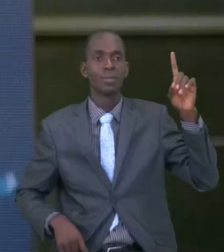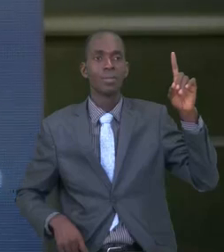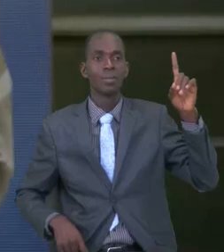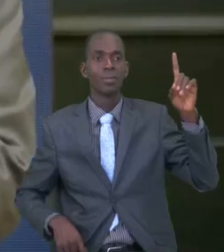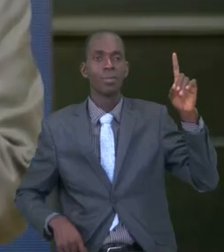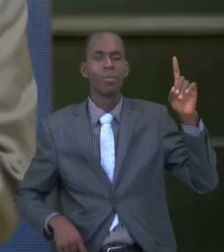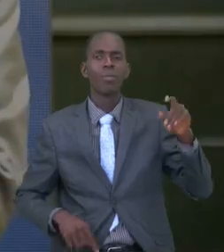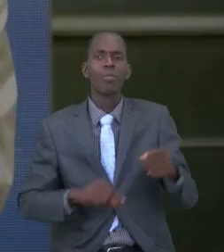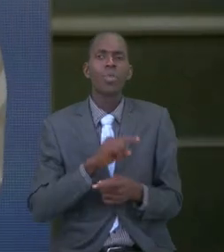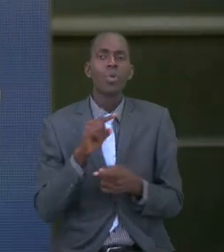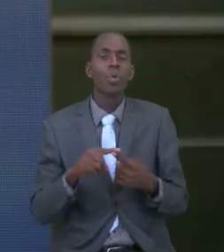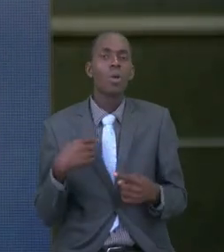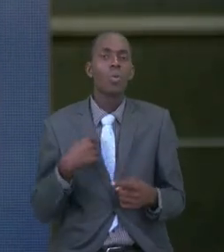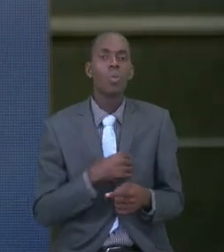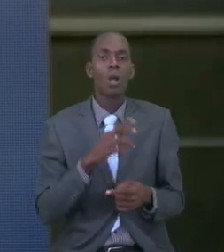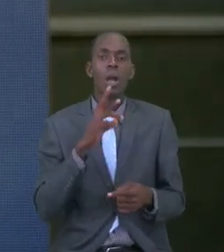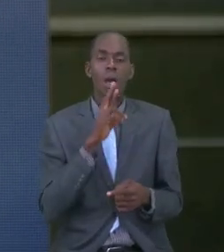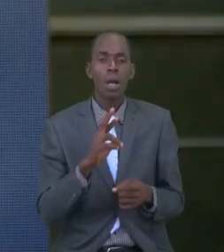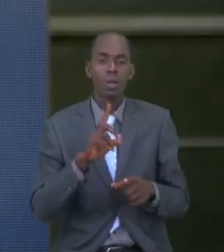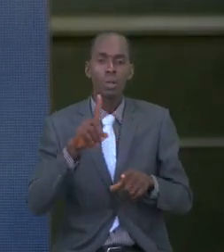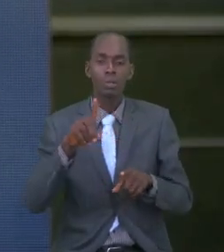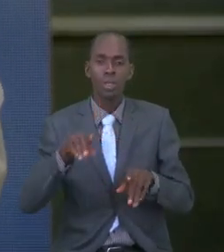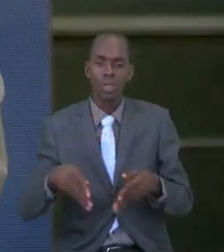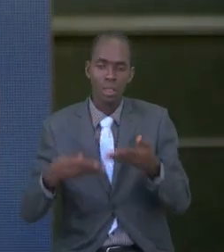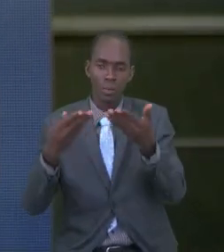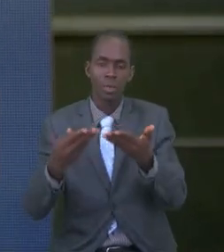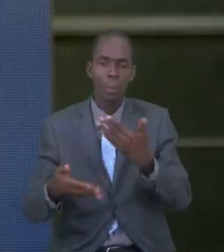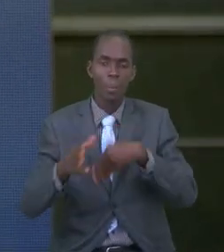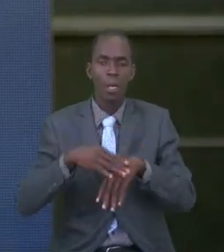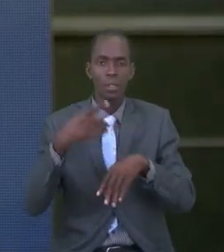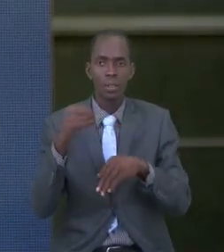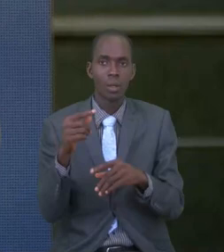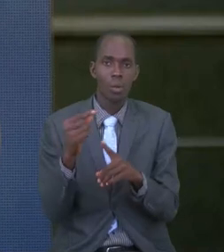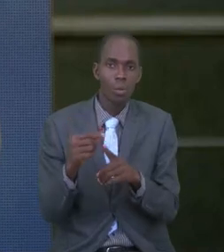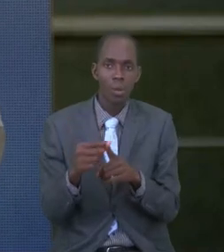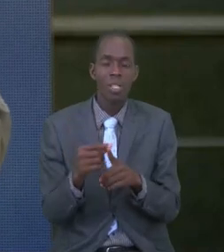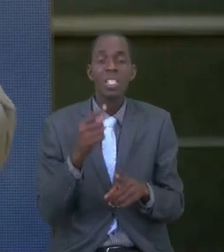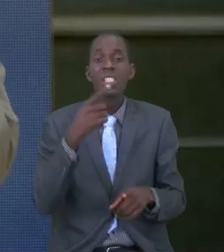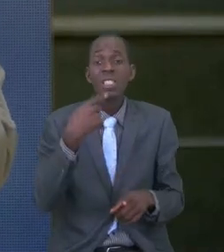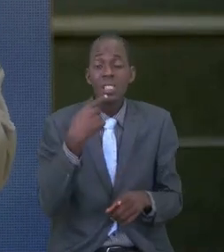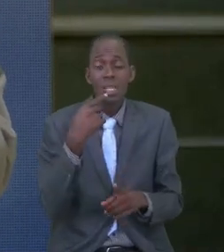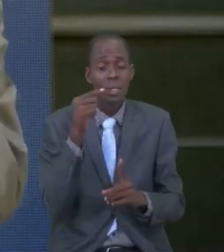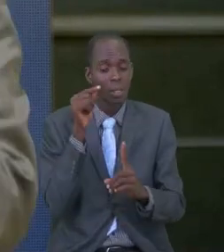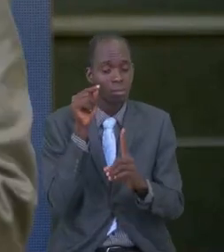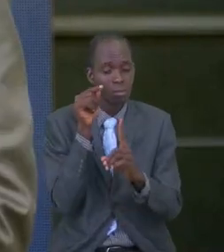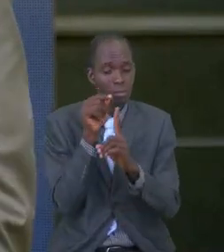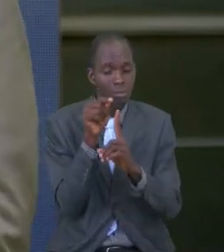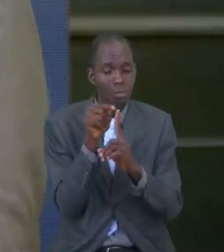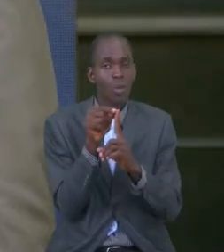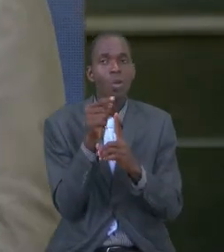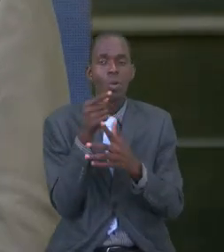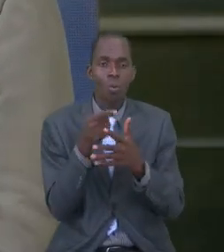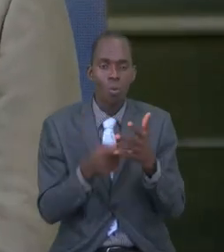When you are reporting back, and you are giving the message back, say exactly what